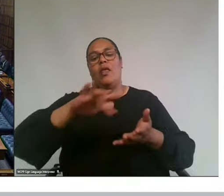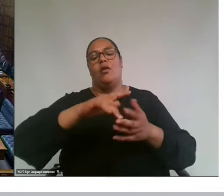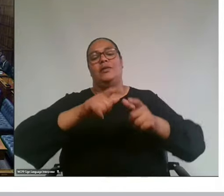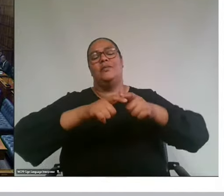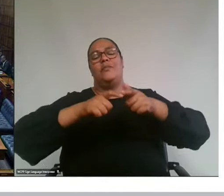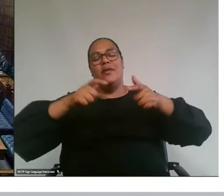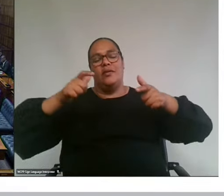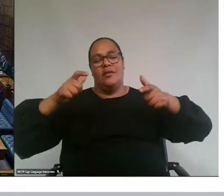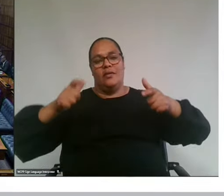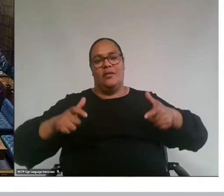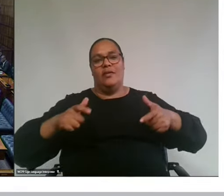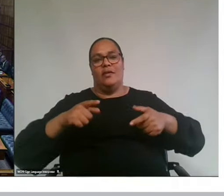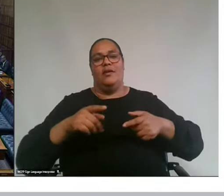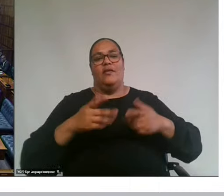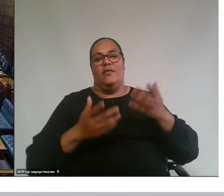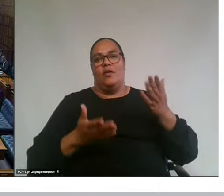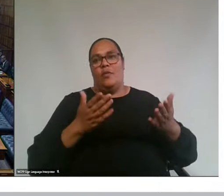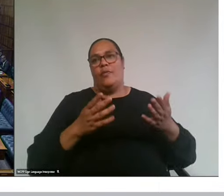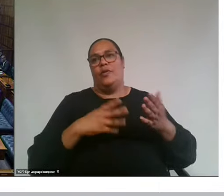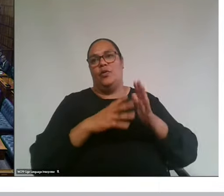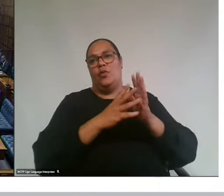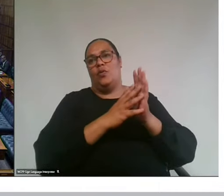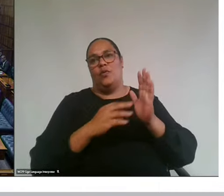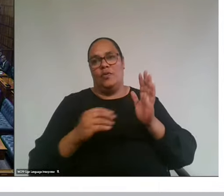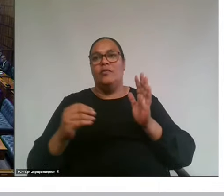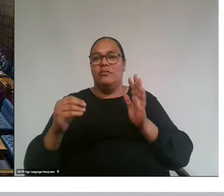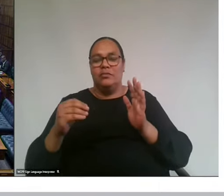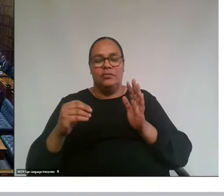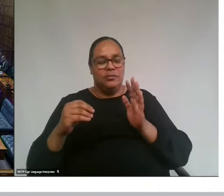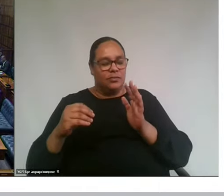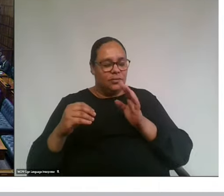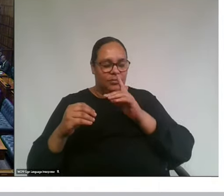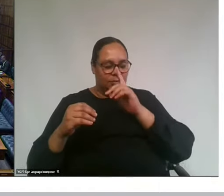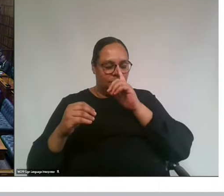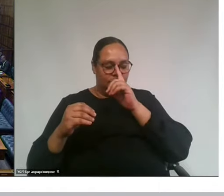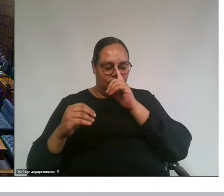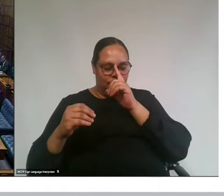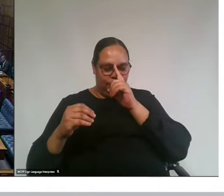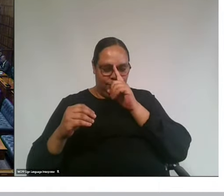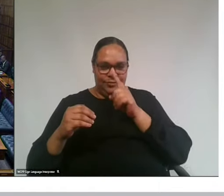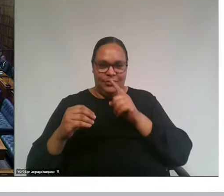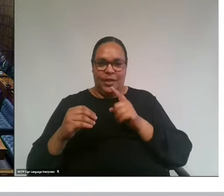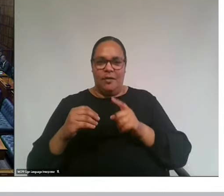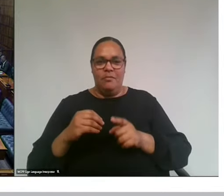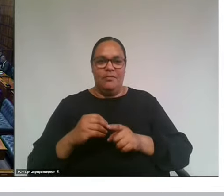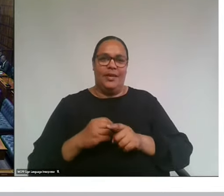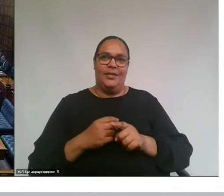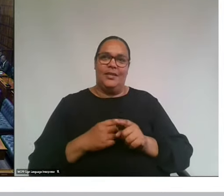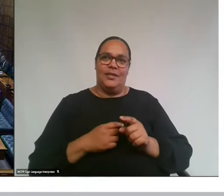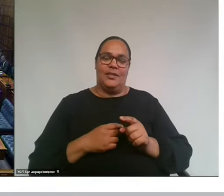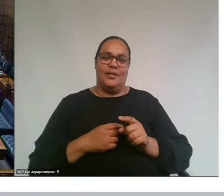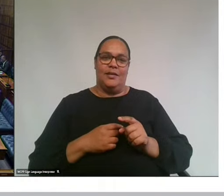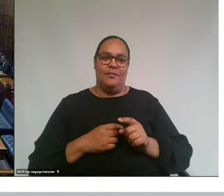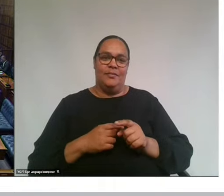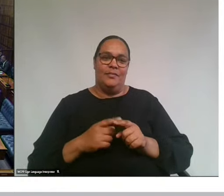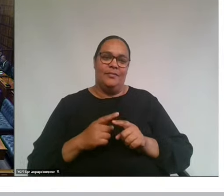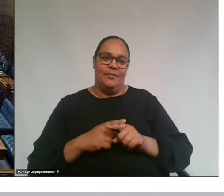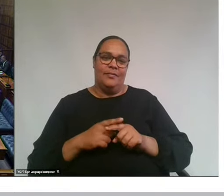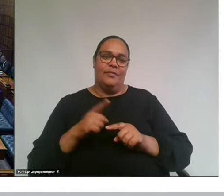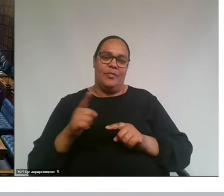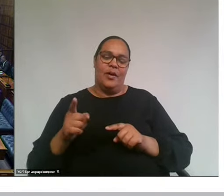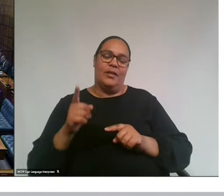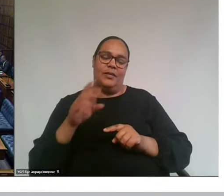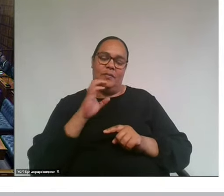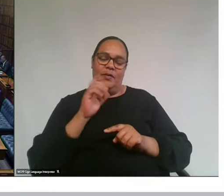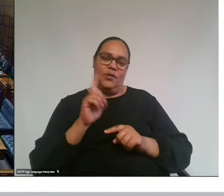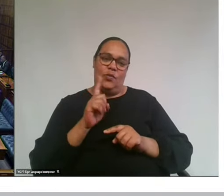scale to to to copy that uh the Free Port doesn't have uh enough land so it